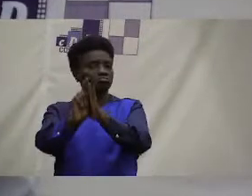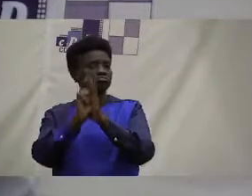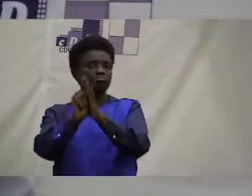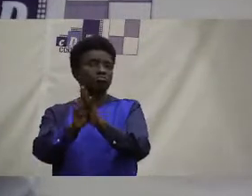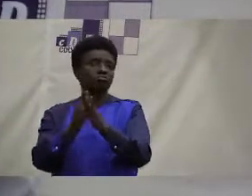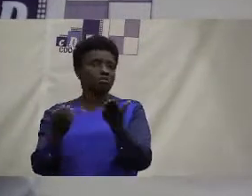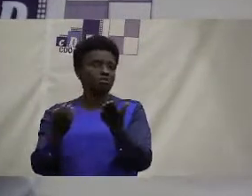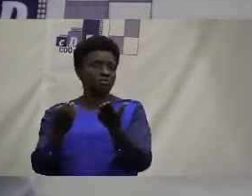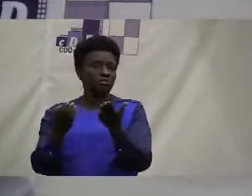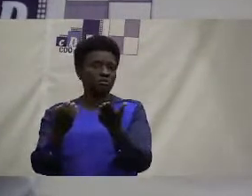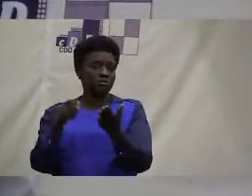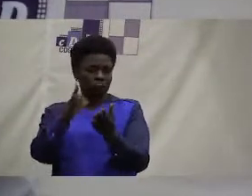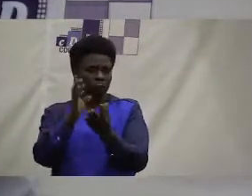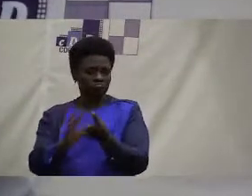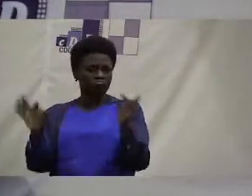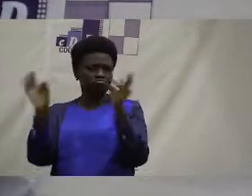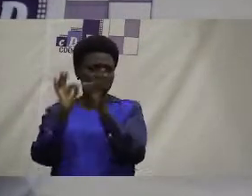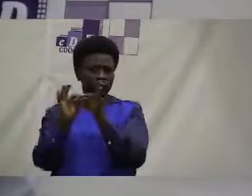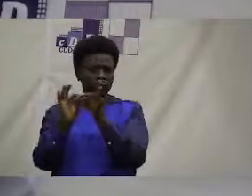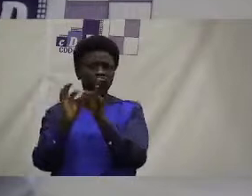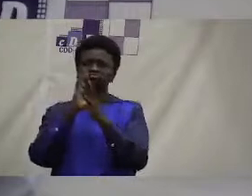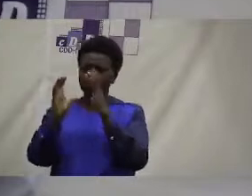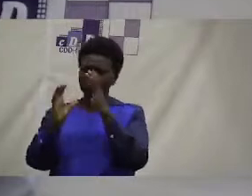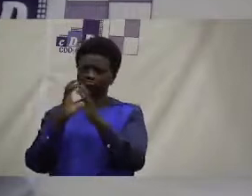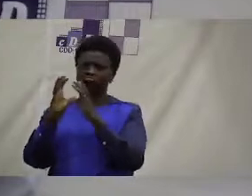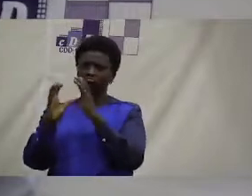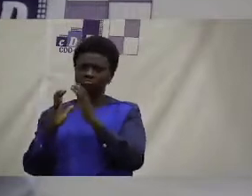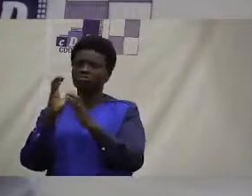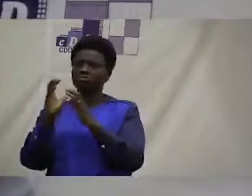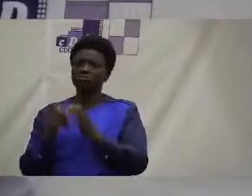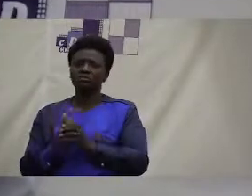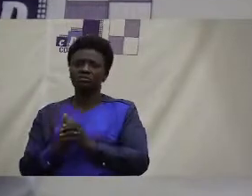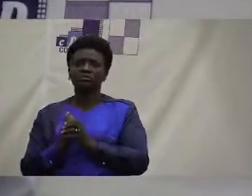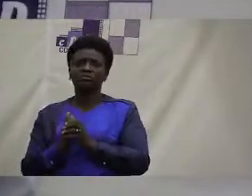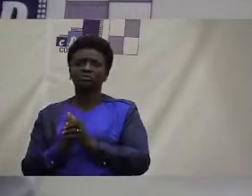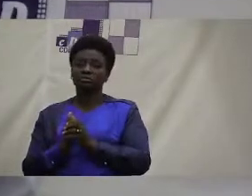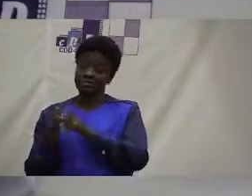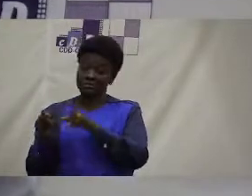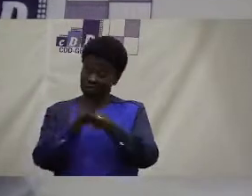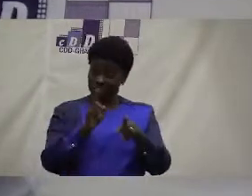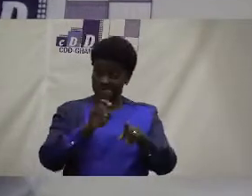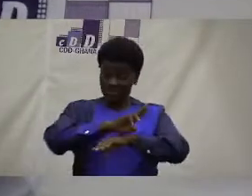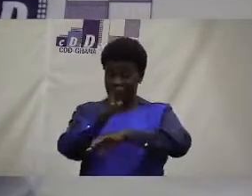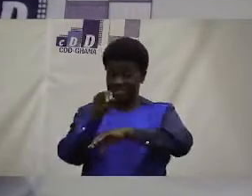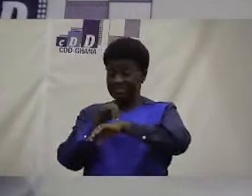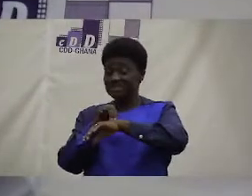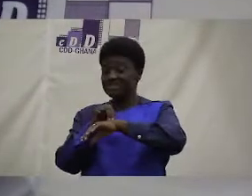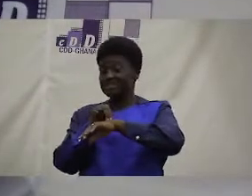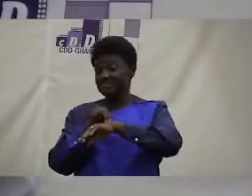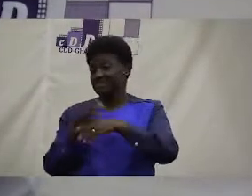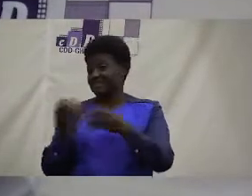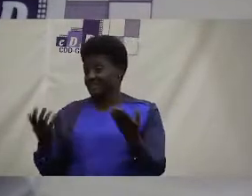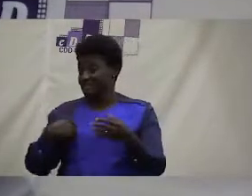are important conversations we should have at the national level and also